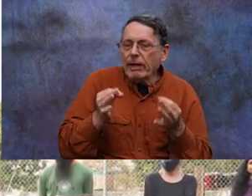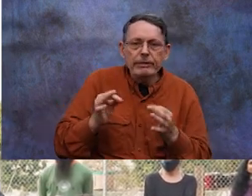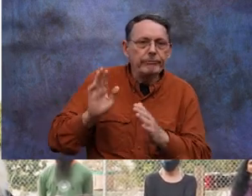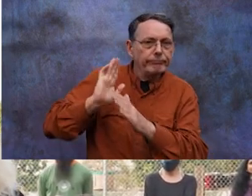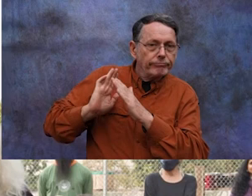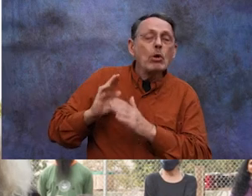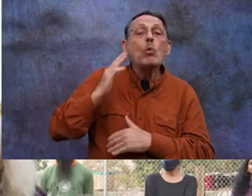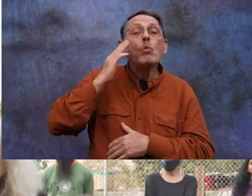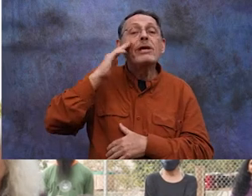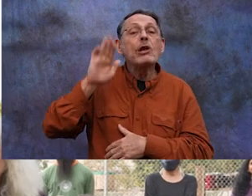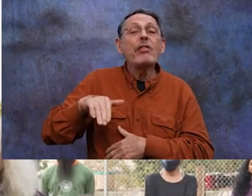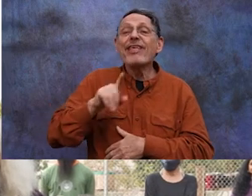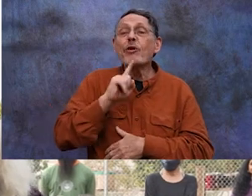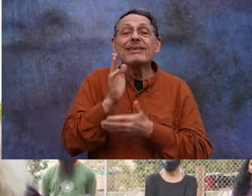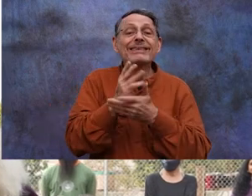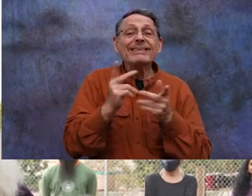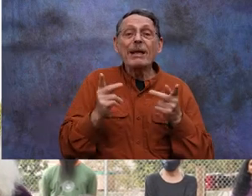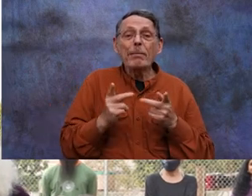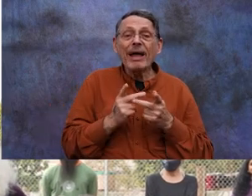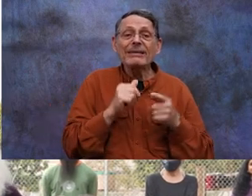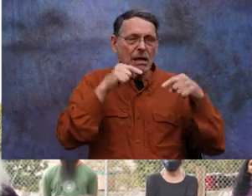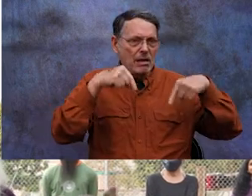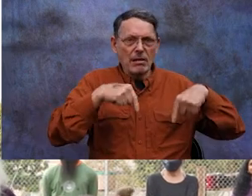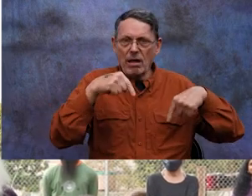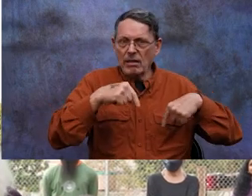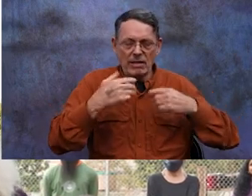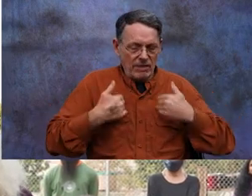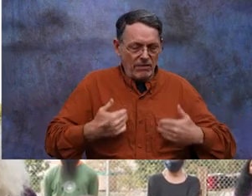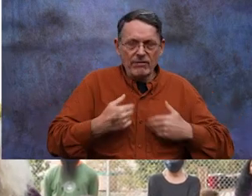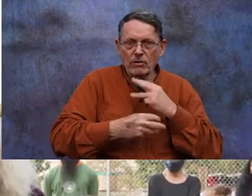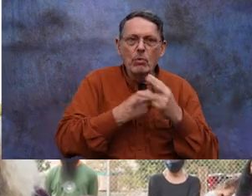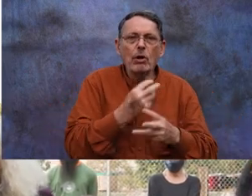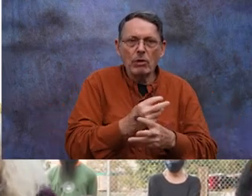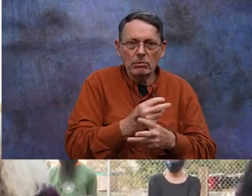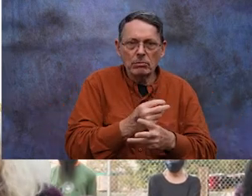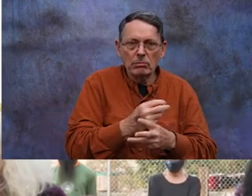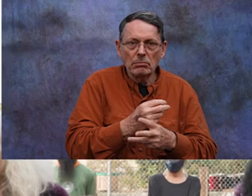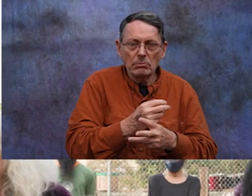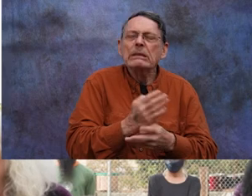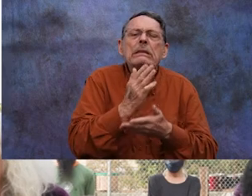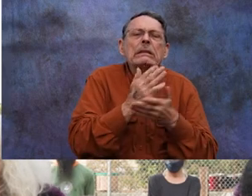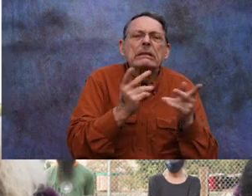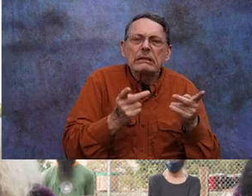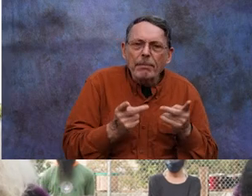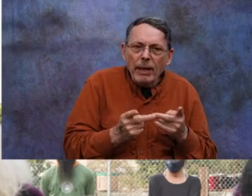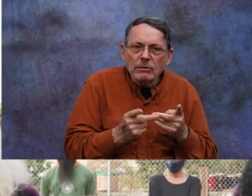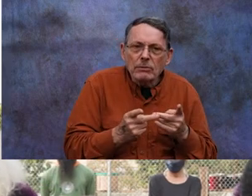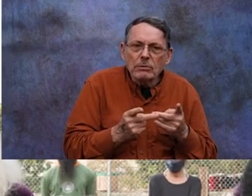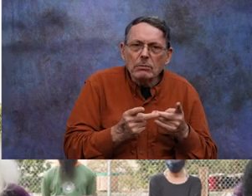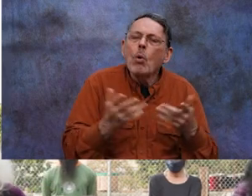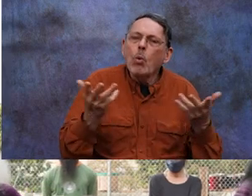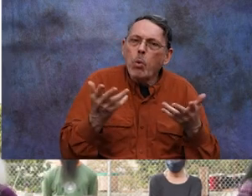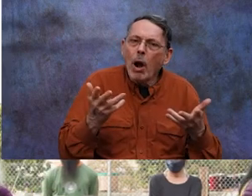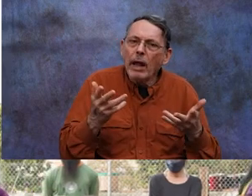some place beyond the physical limitations of this world, where what is remembered